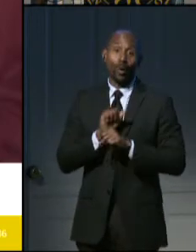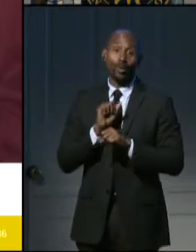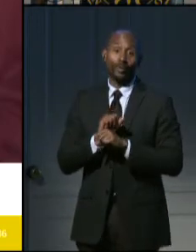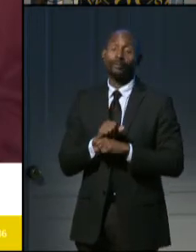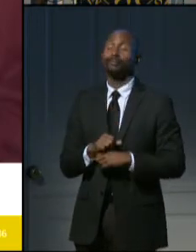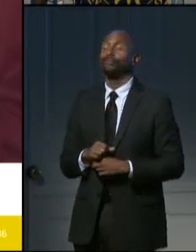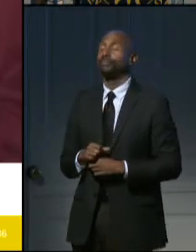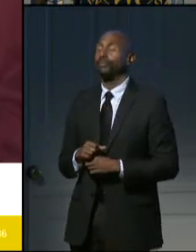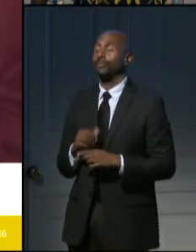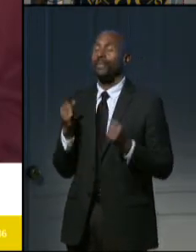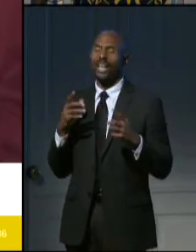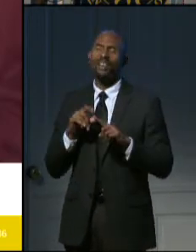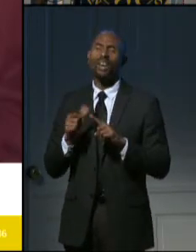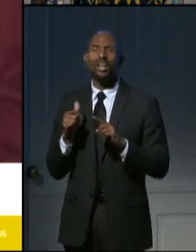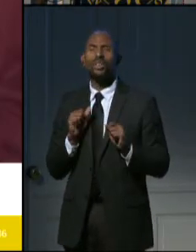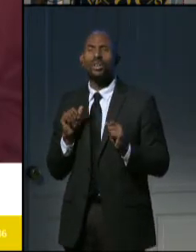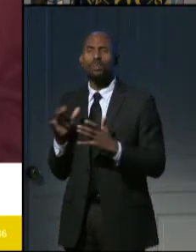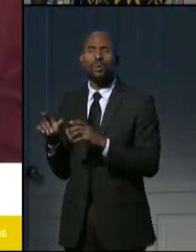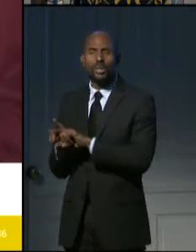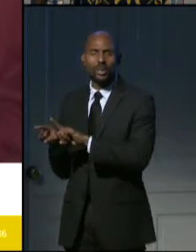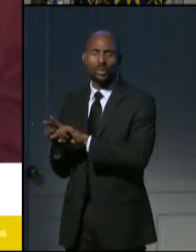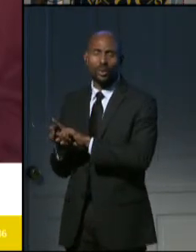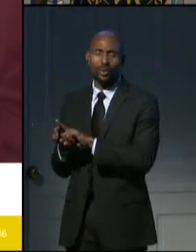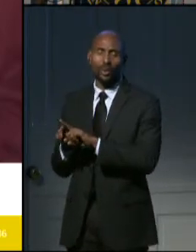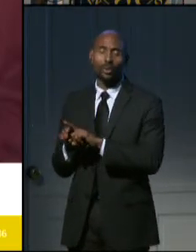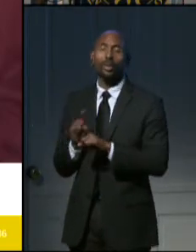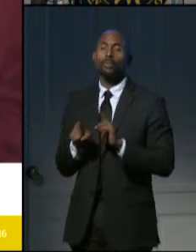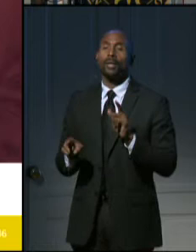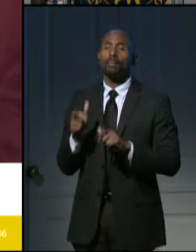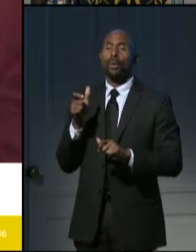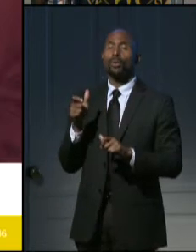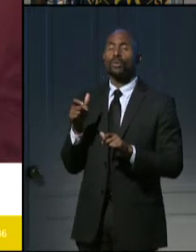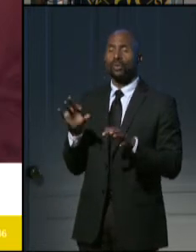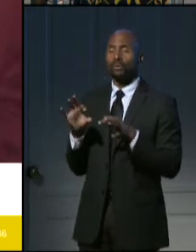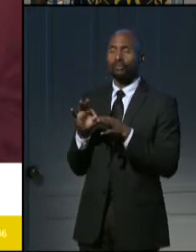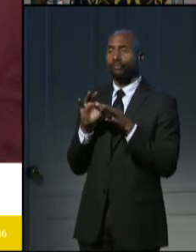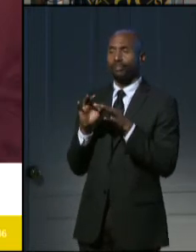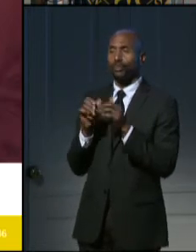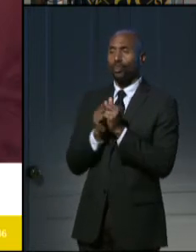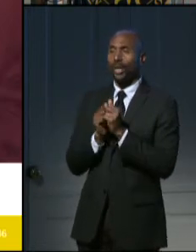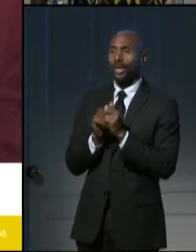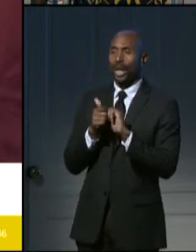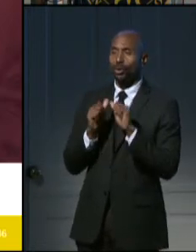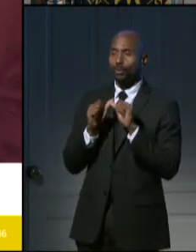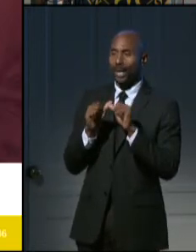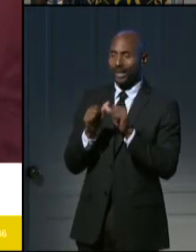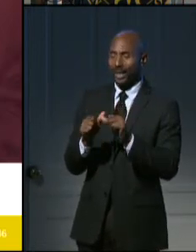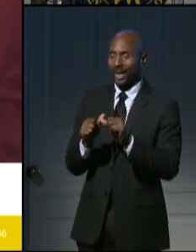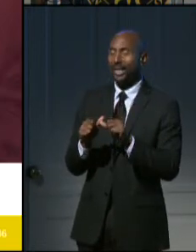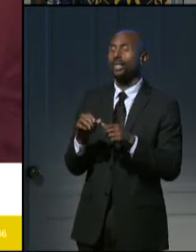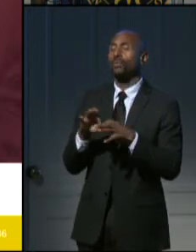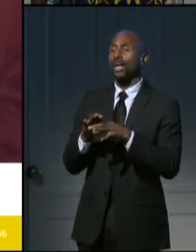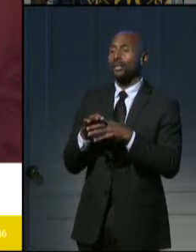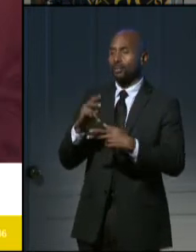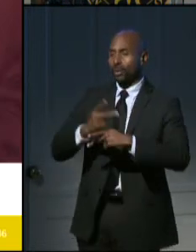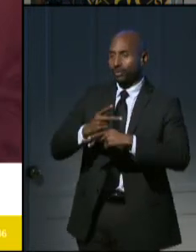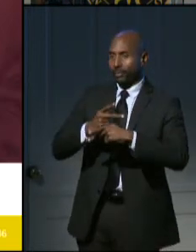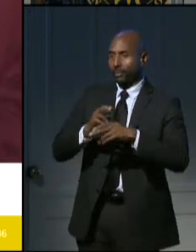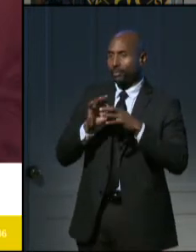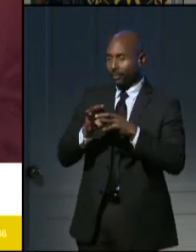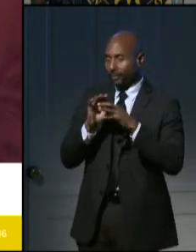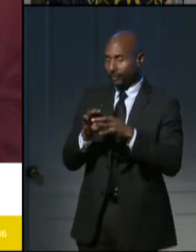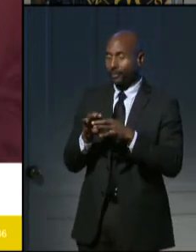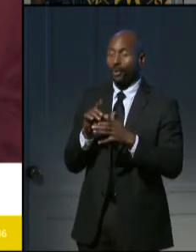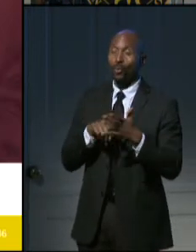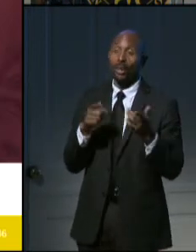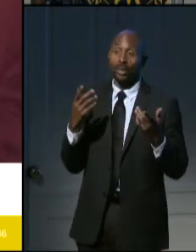well. A lot of this, I think, revolves around maintaining relationships. So thinking about what kinds of things you already have going on in your institution